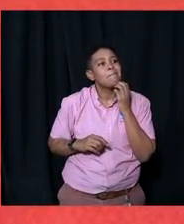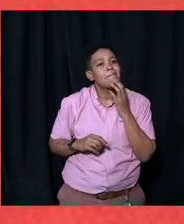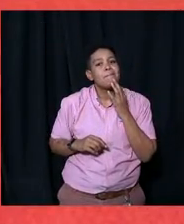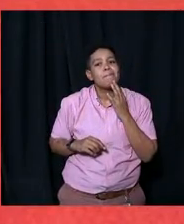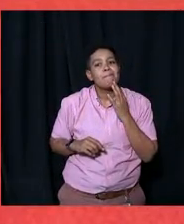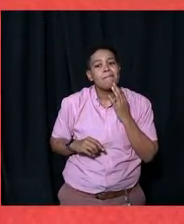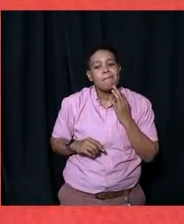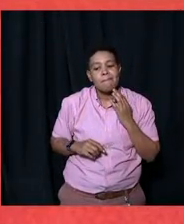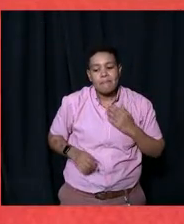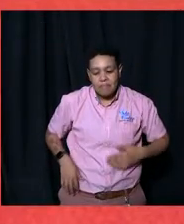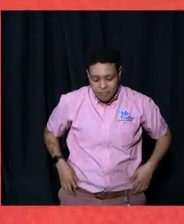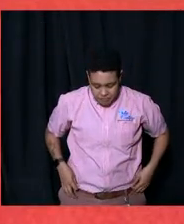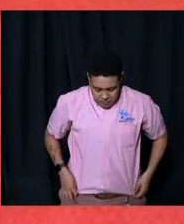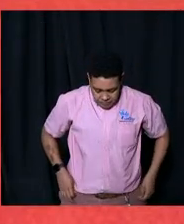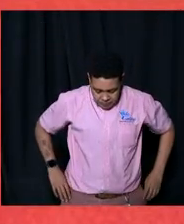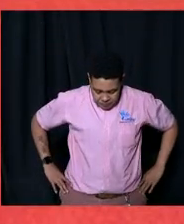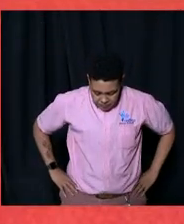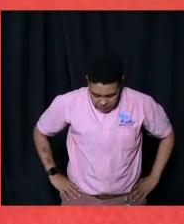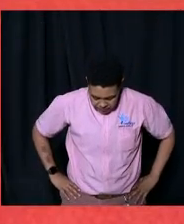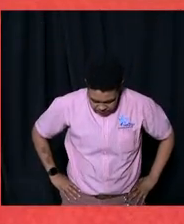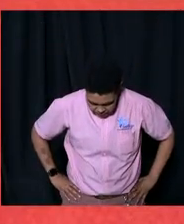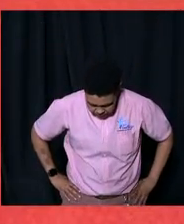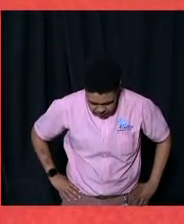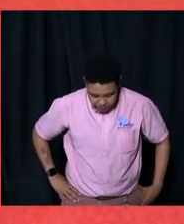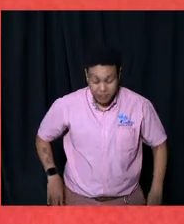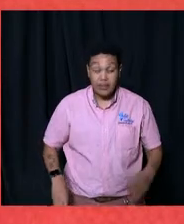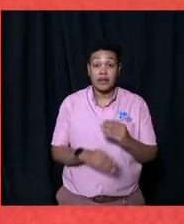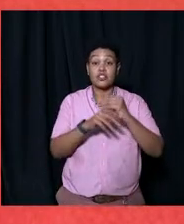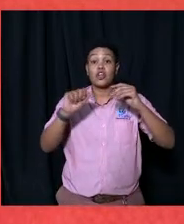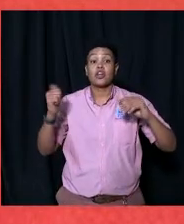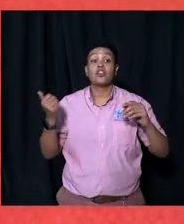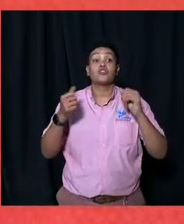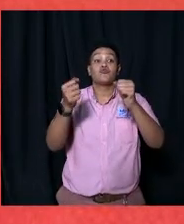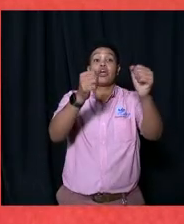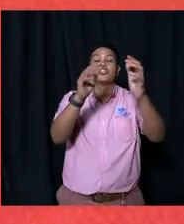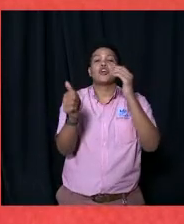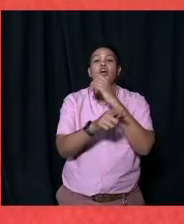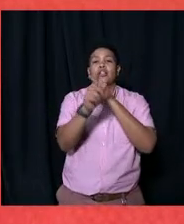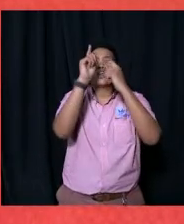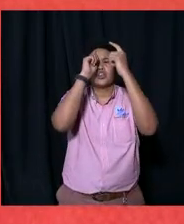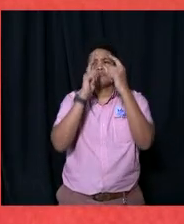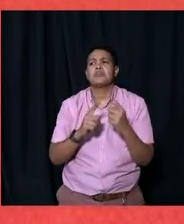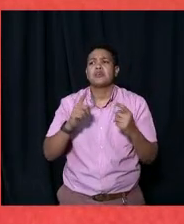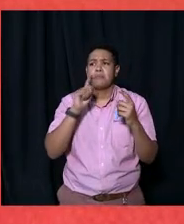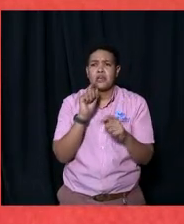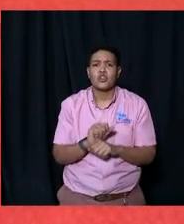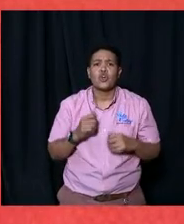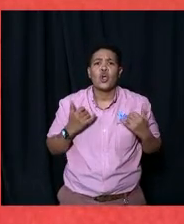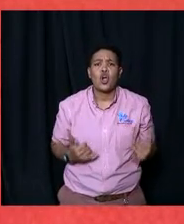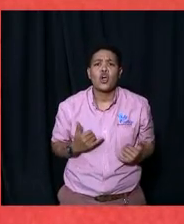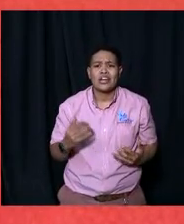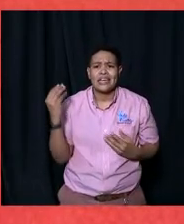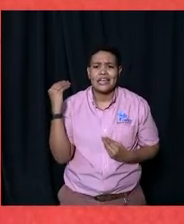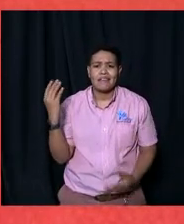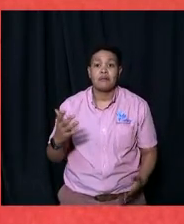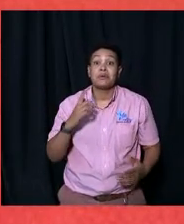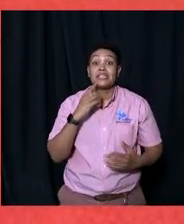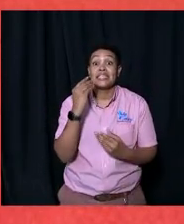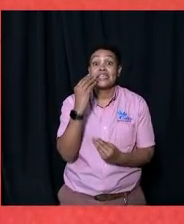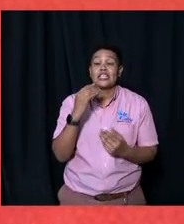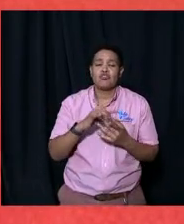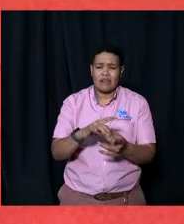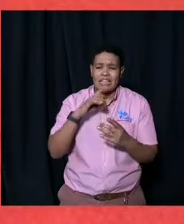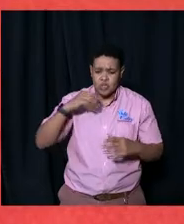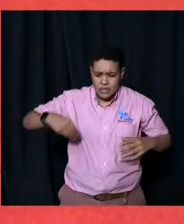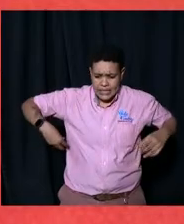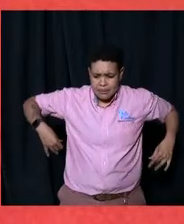Also, another strategy under that objective is to ensure that current information and data on emissions, including the